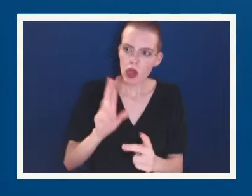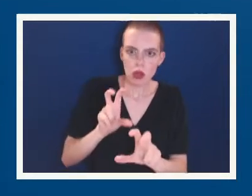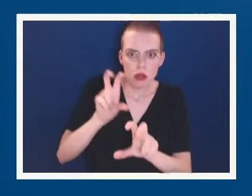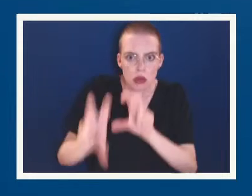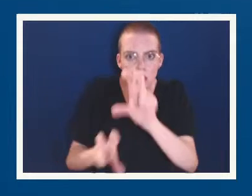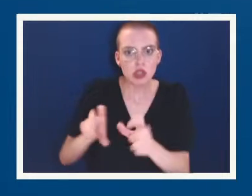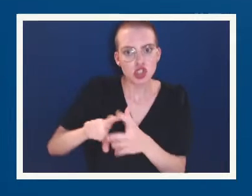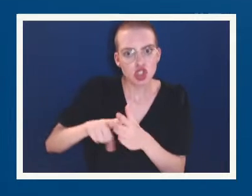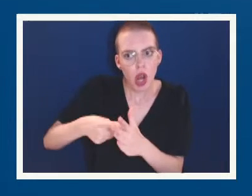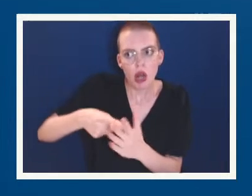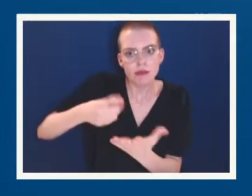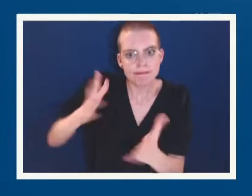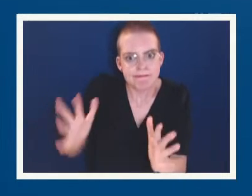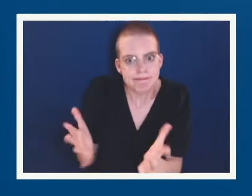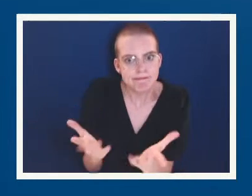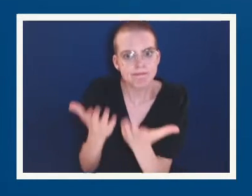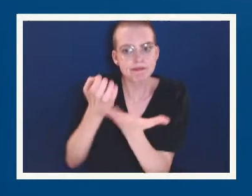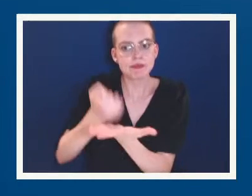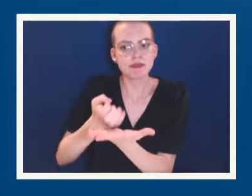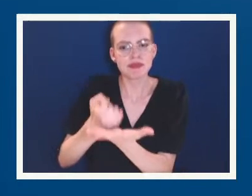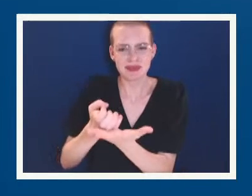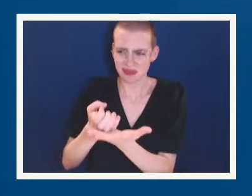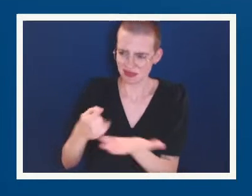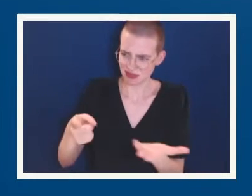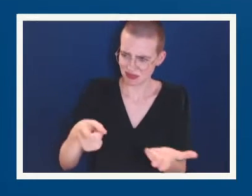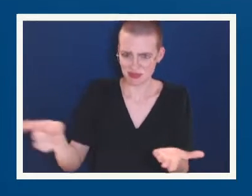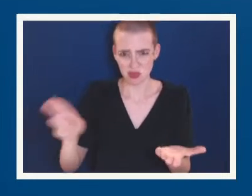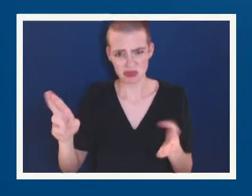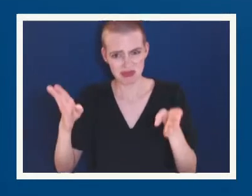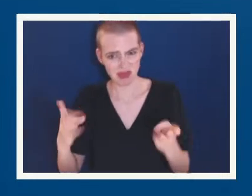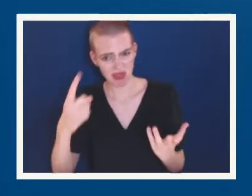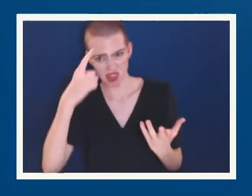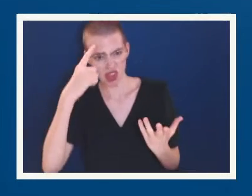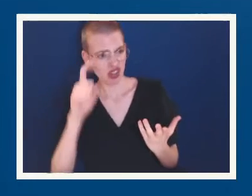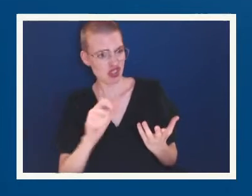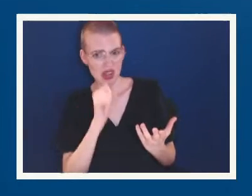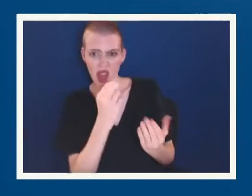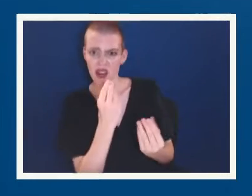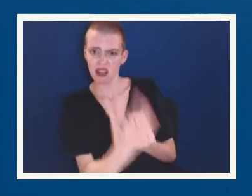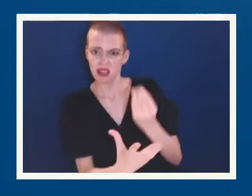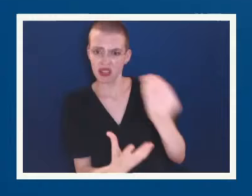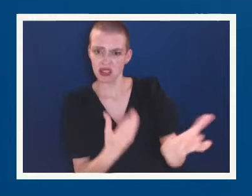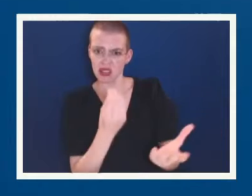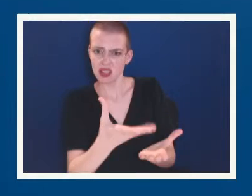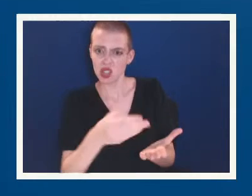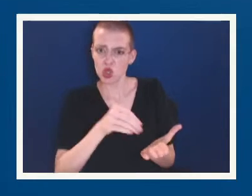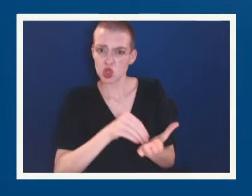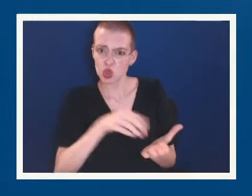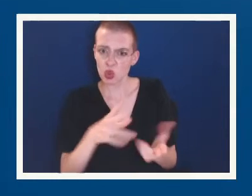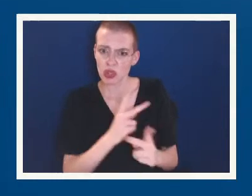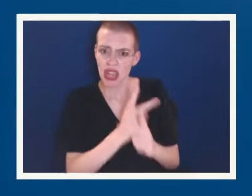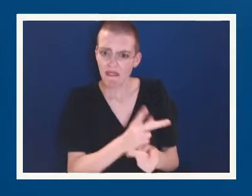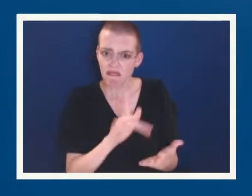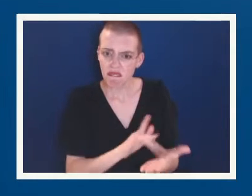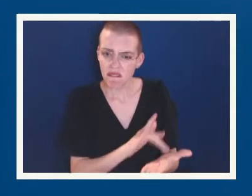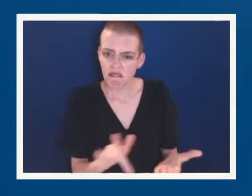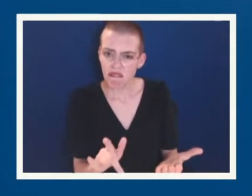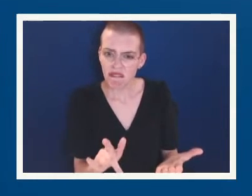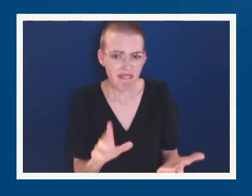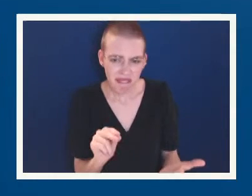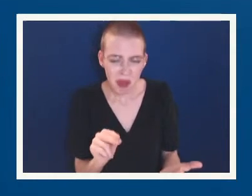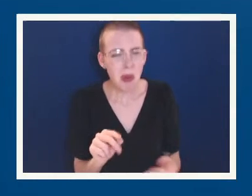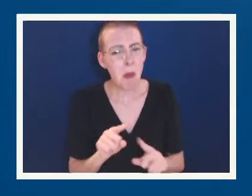think we should give working and middle-class Americans a break. But here's what they do think instead. They want to make permanent the